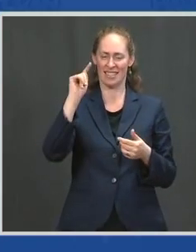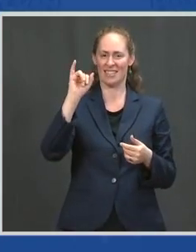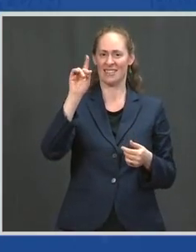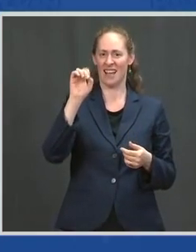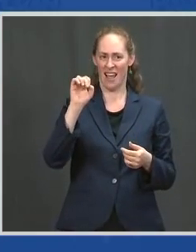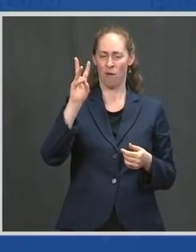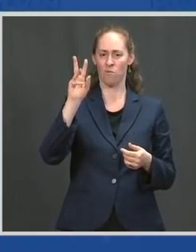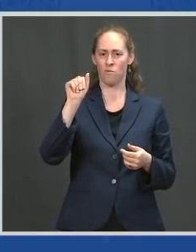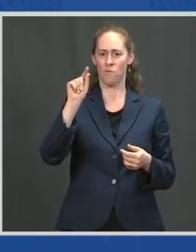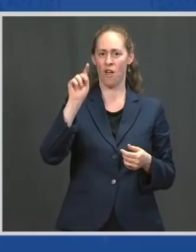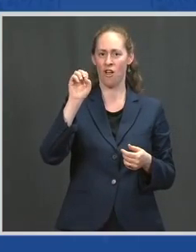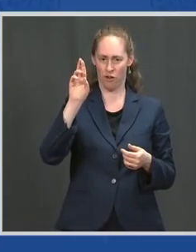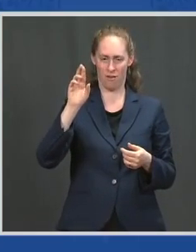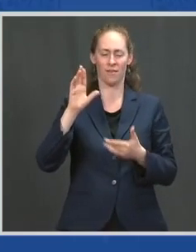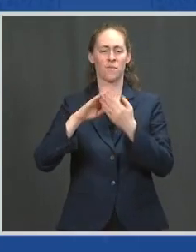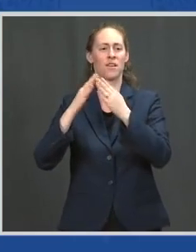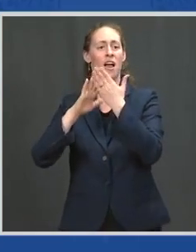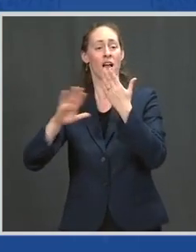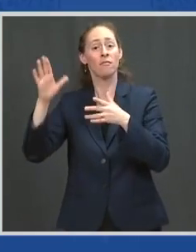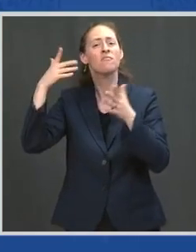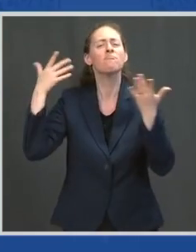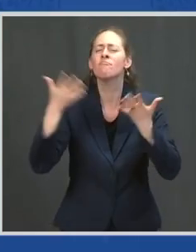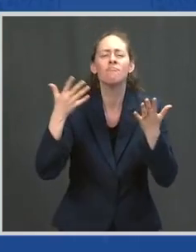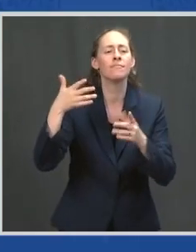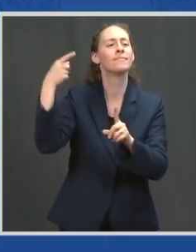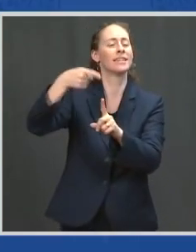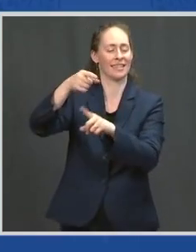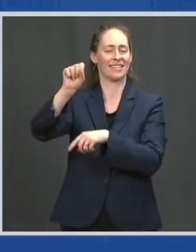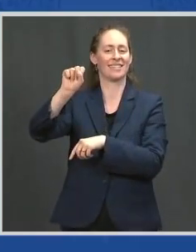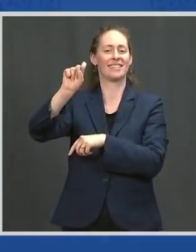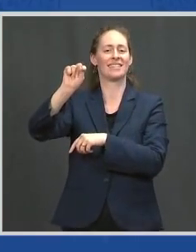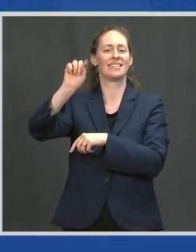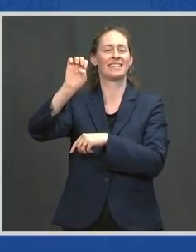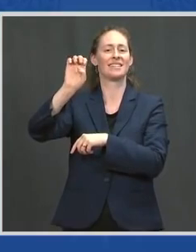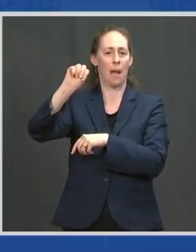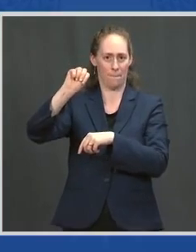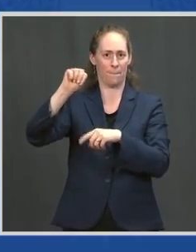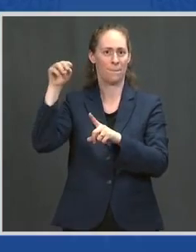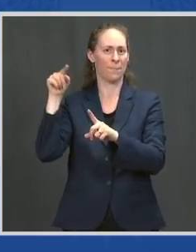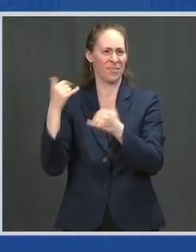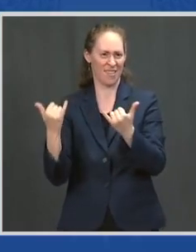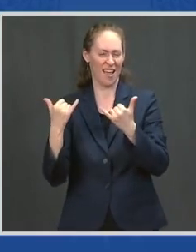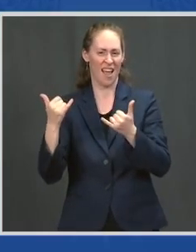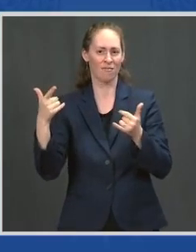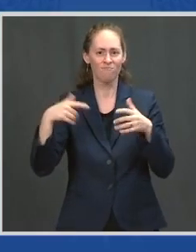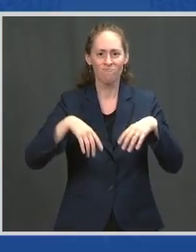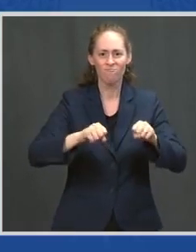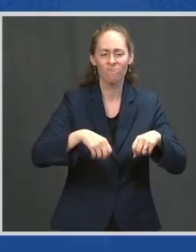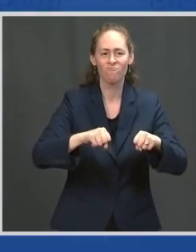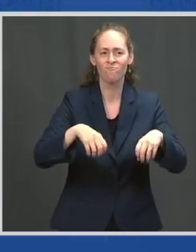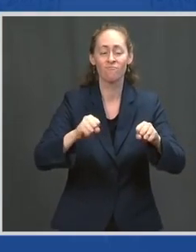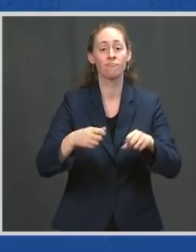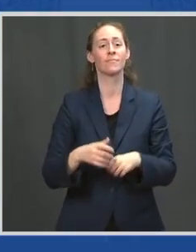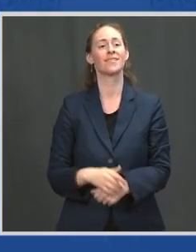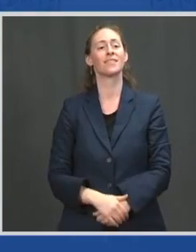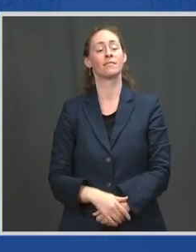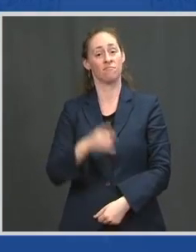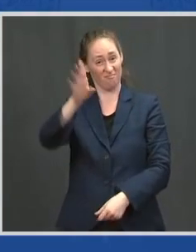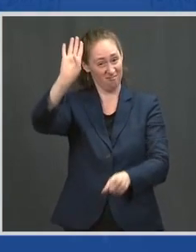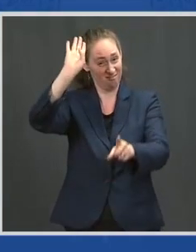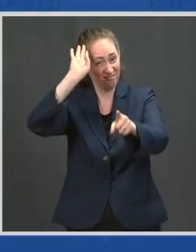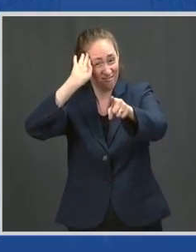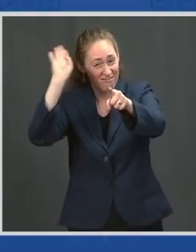create a large and diverse STEM workforce. So, as you all know here at the community college,